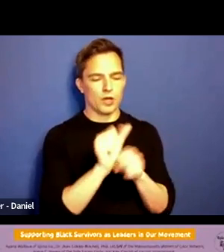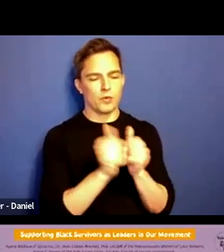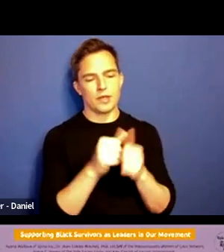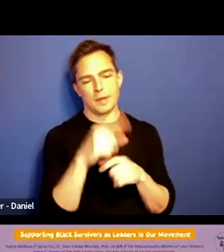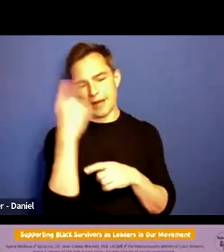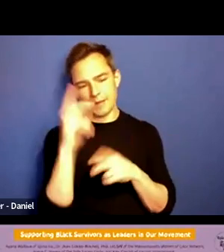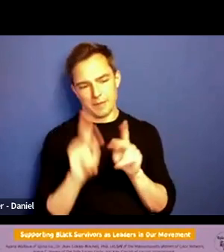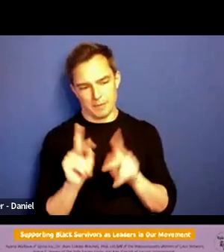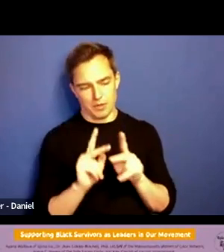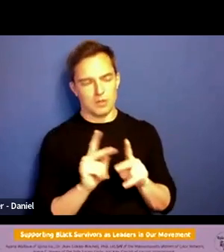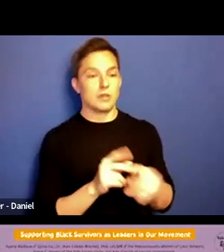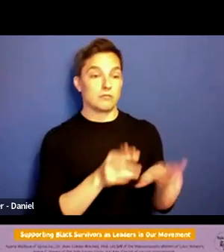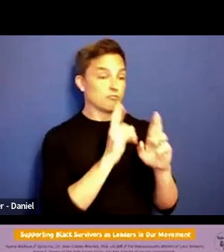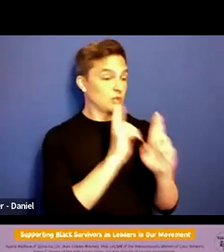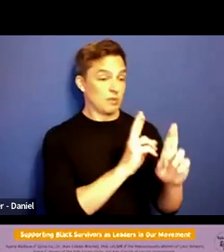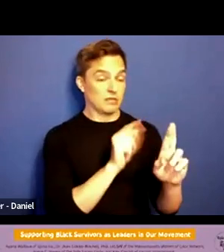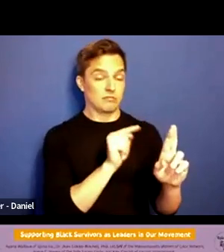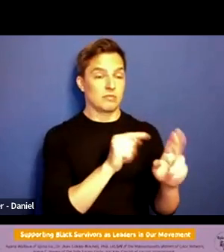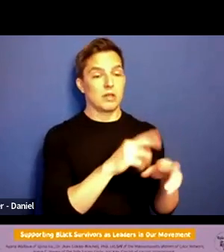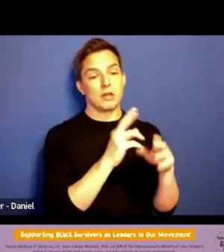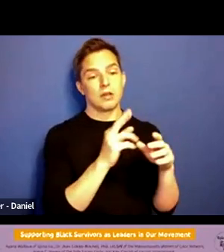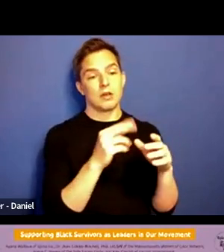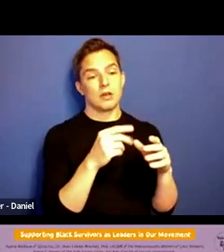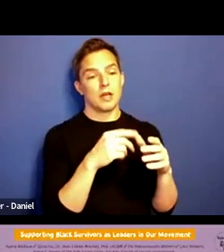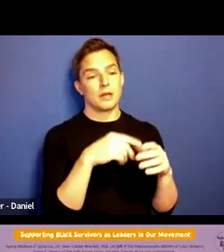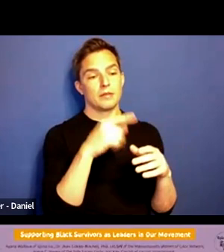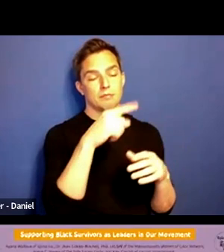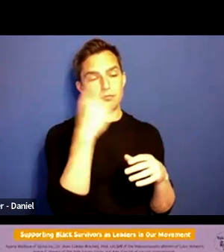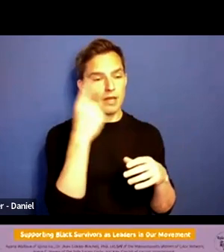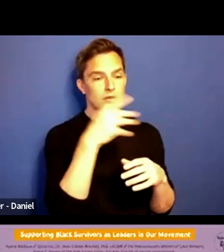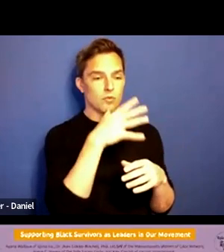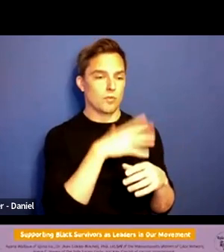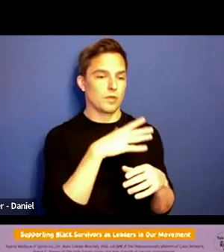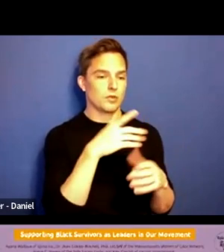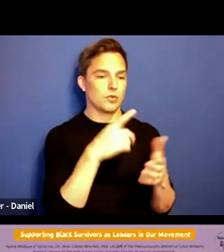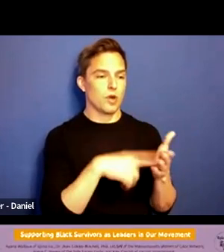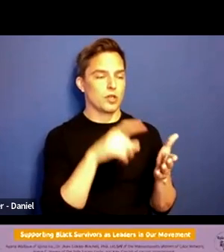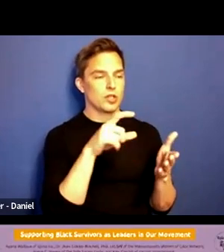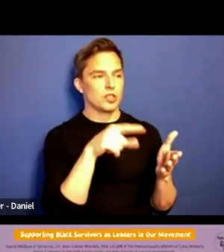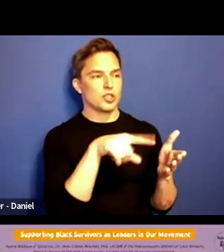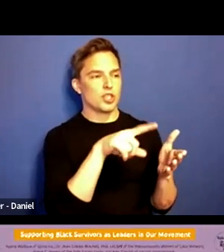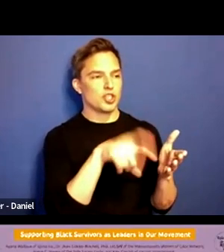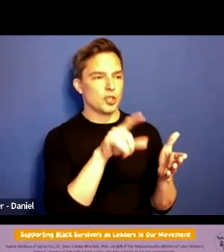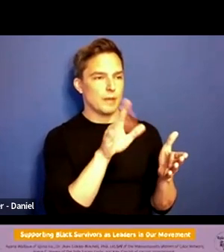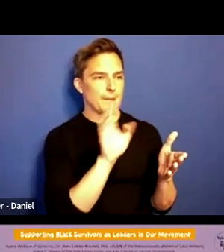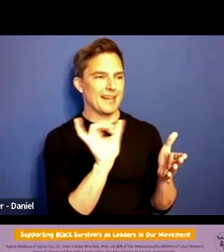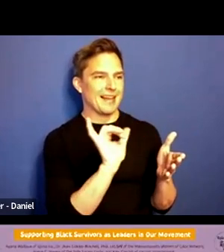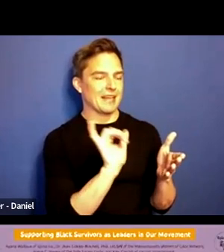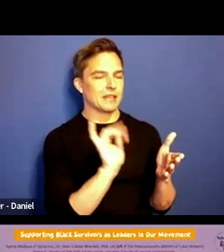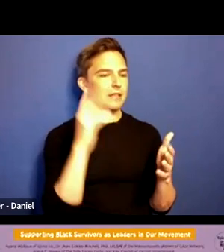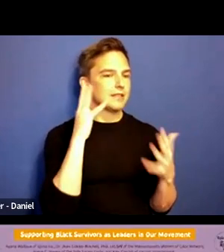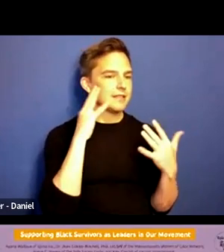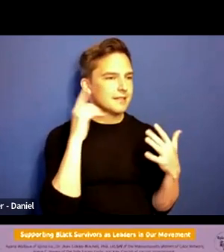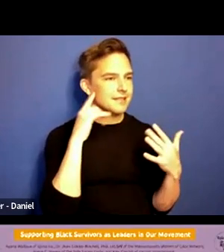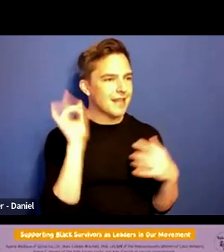politics playing a role in what a Black woman leader should be like. So there's this idea of what she should dress like, what she should sound like, how